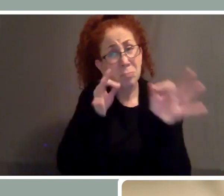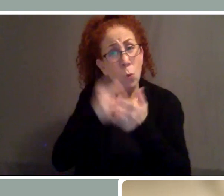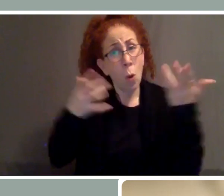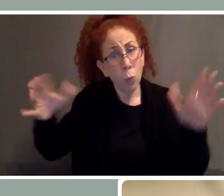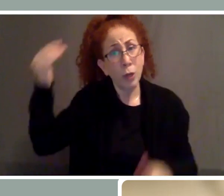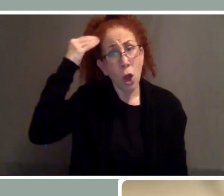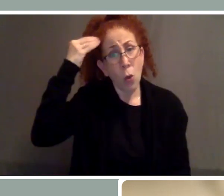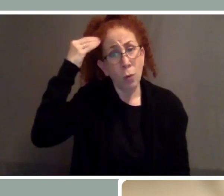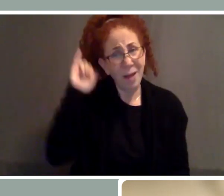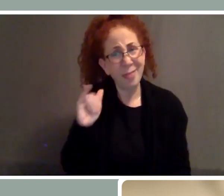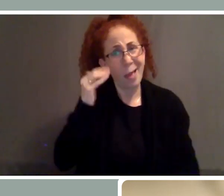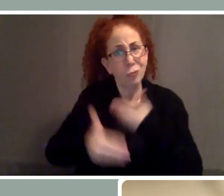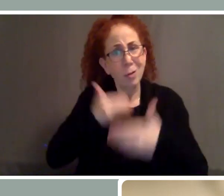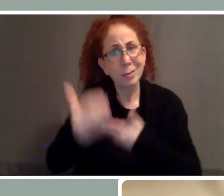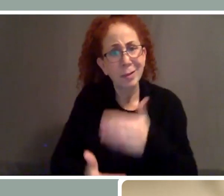about why that happens?